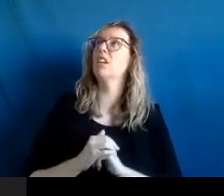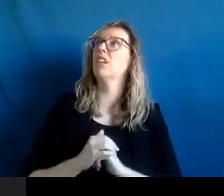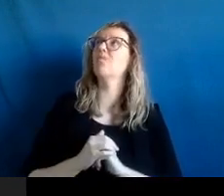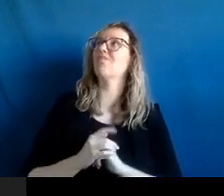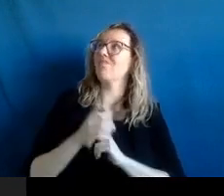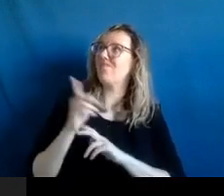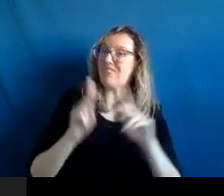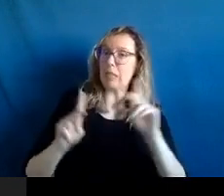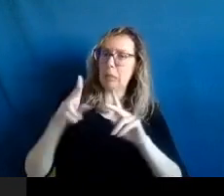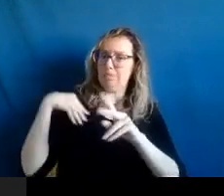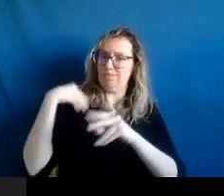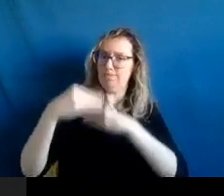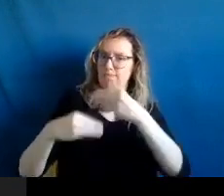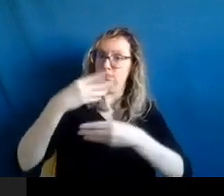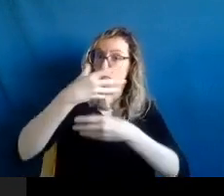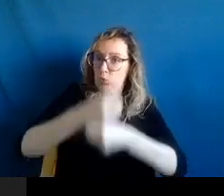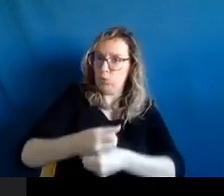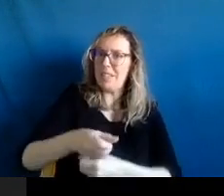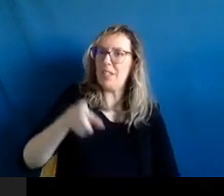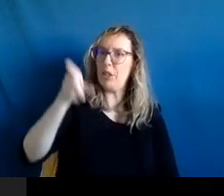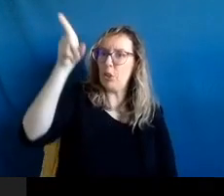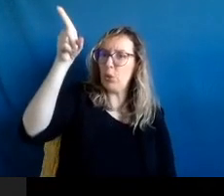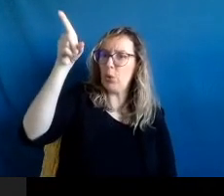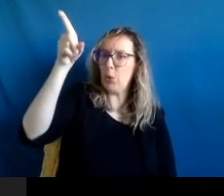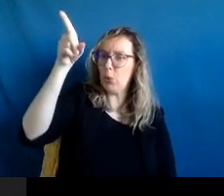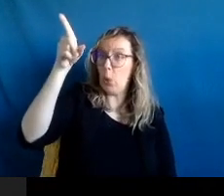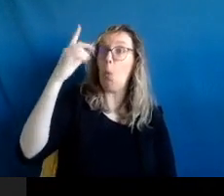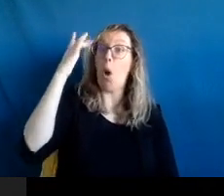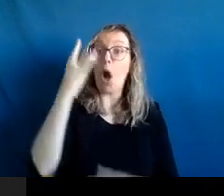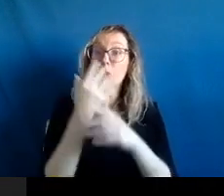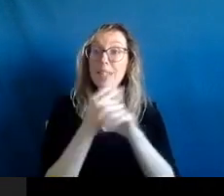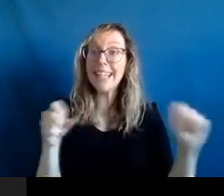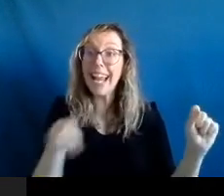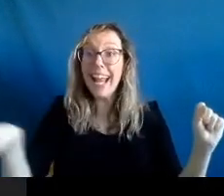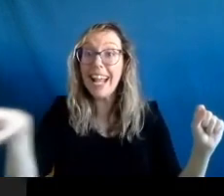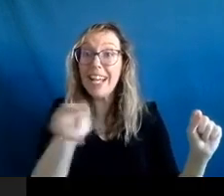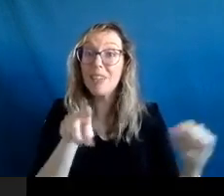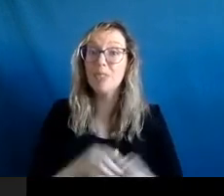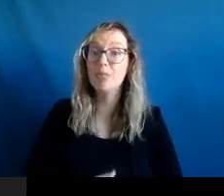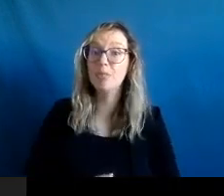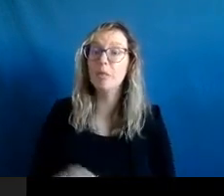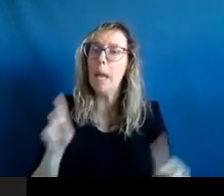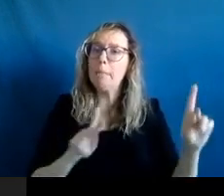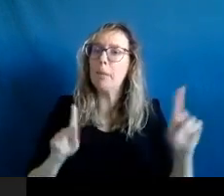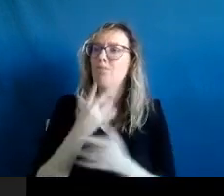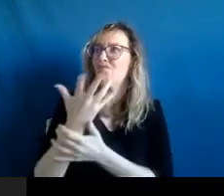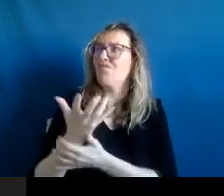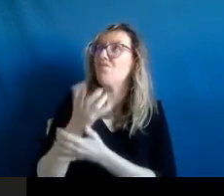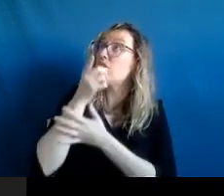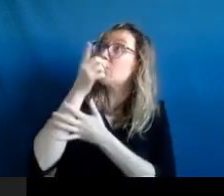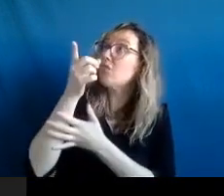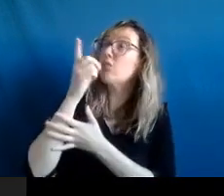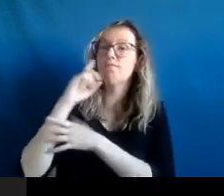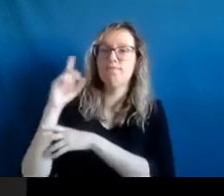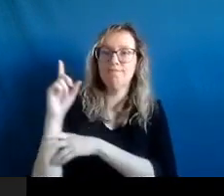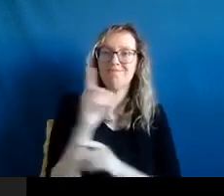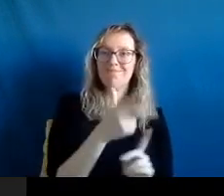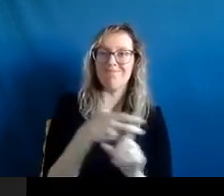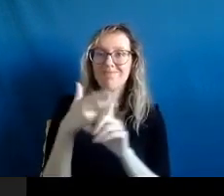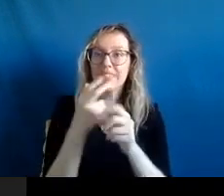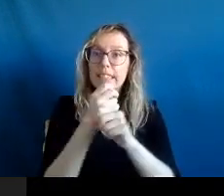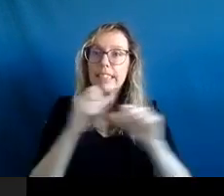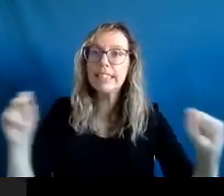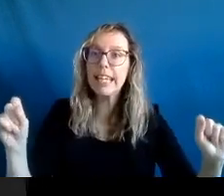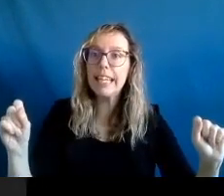trusted. They trusted you, and you delivered them. To you they cried and were saved. In you they trusted and were